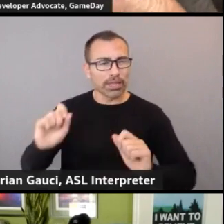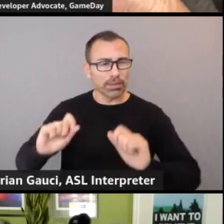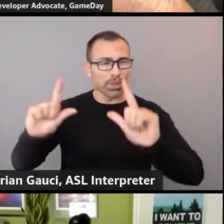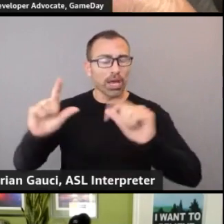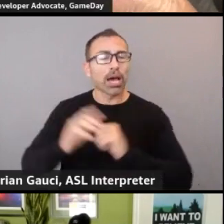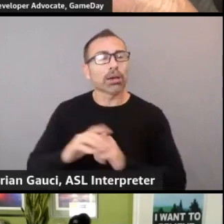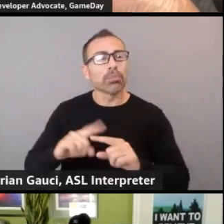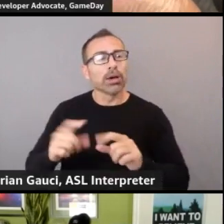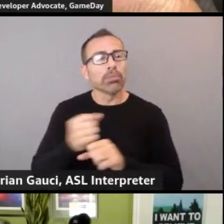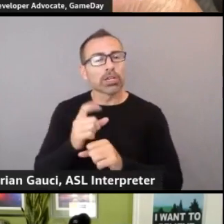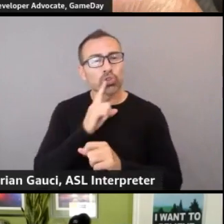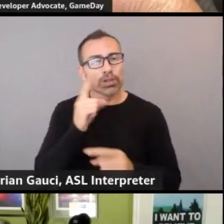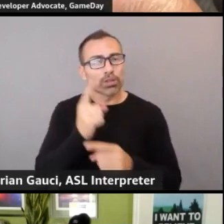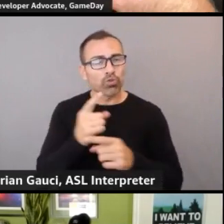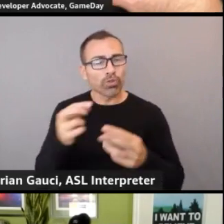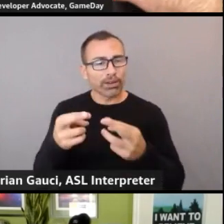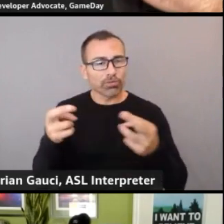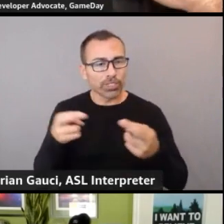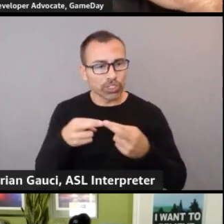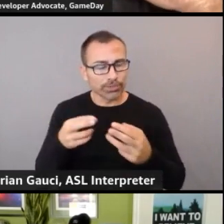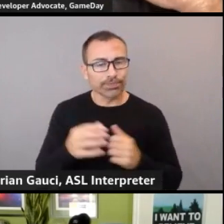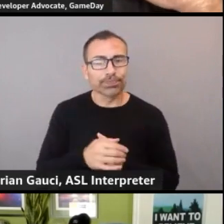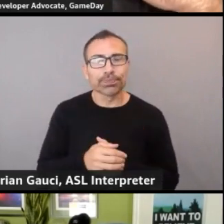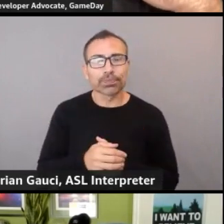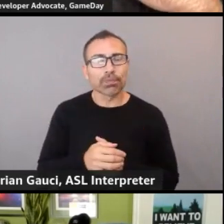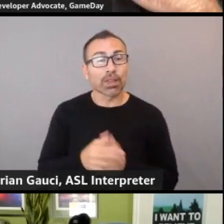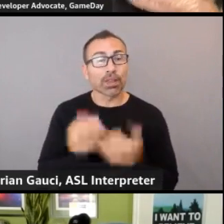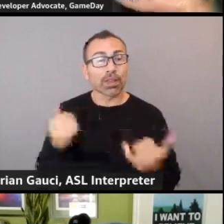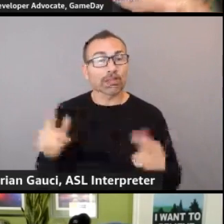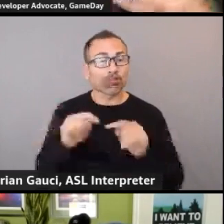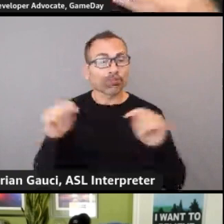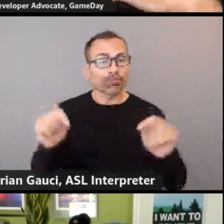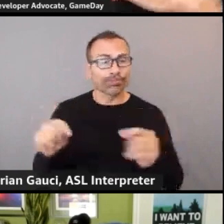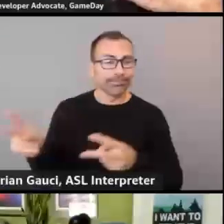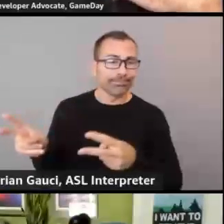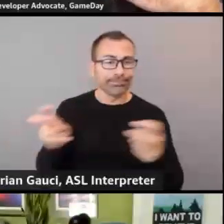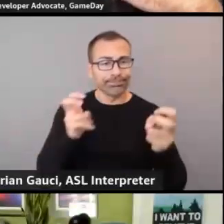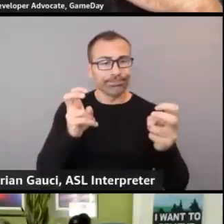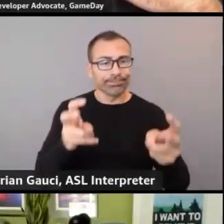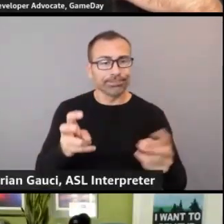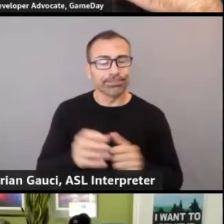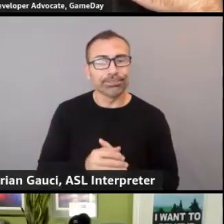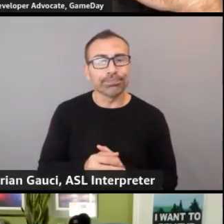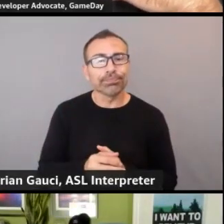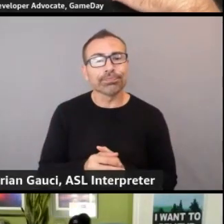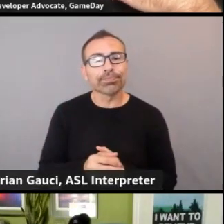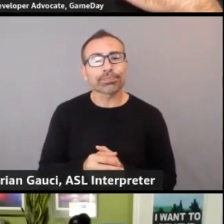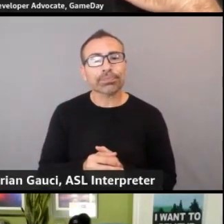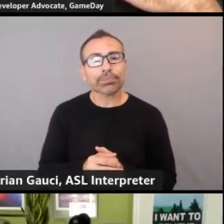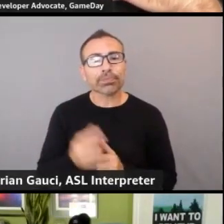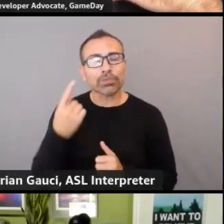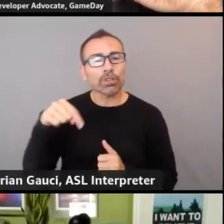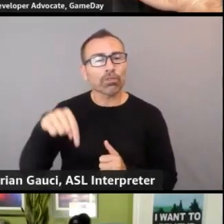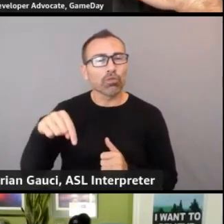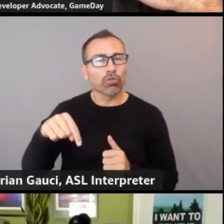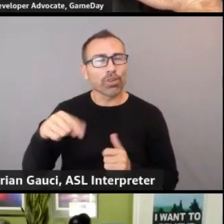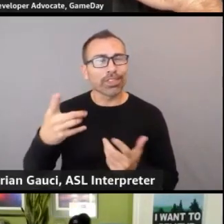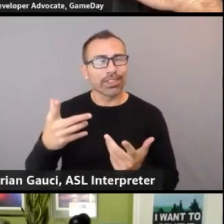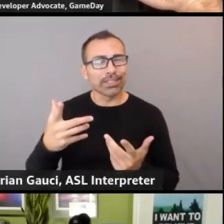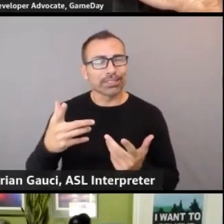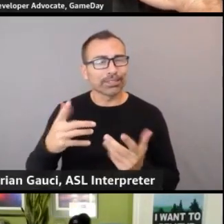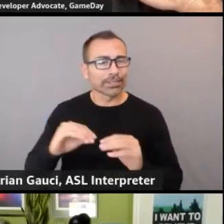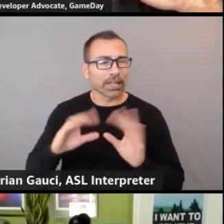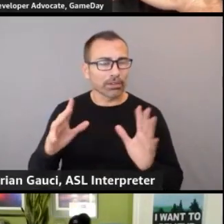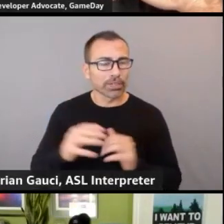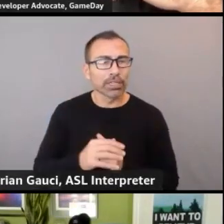then we're going to upload a template. And the template we're going to use, just for super clarity, is, let's